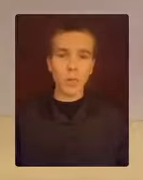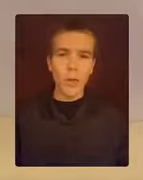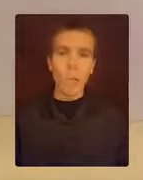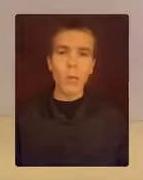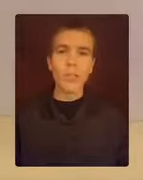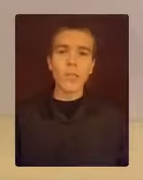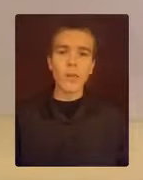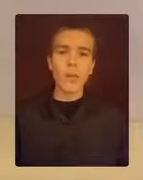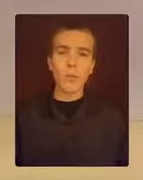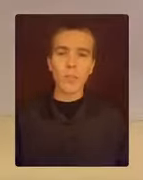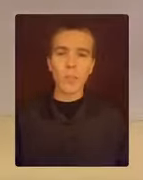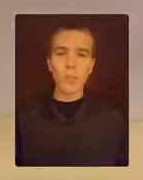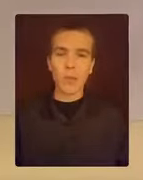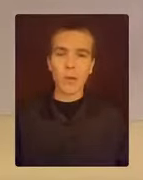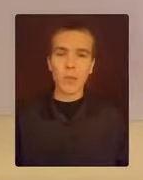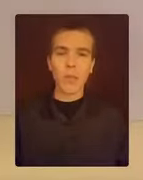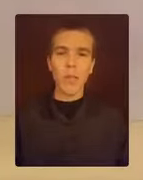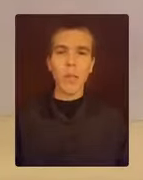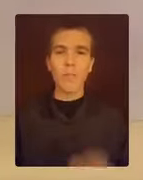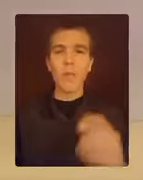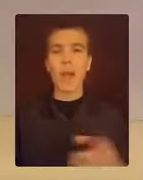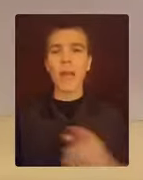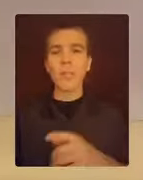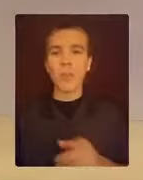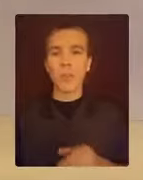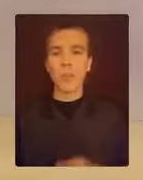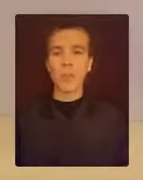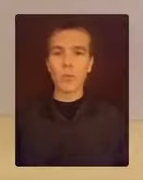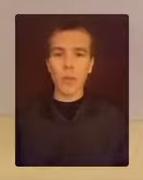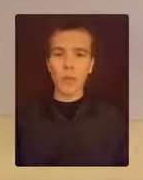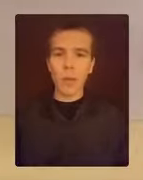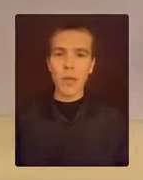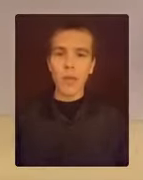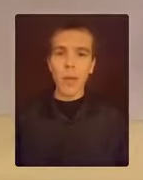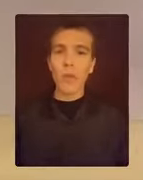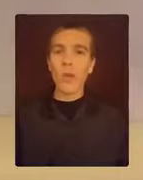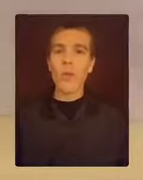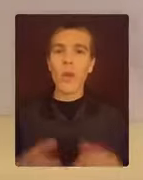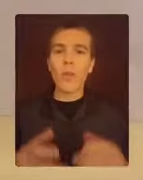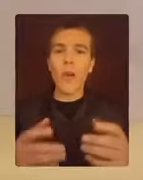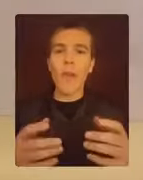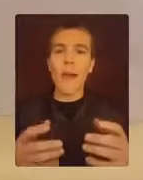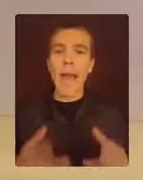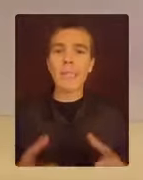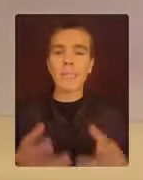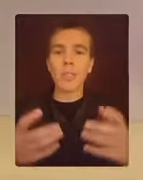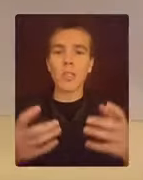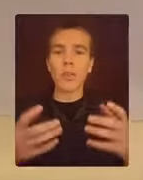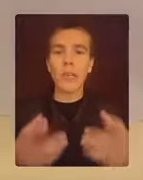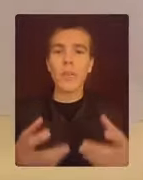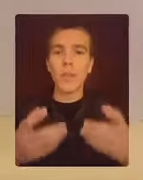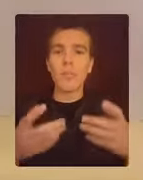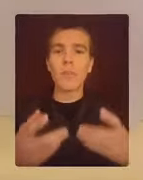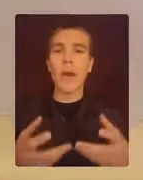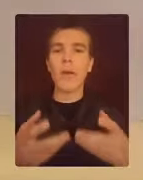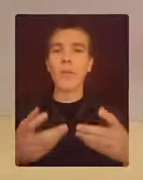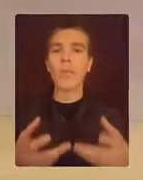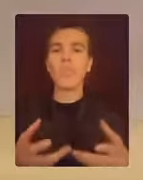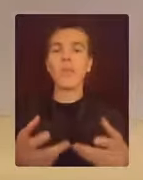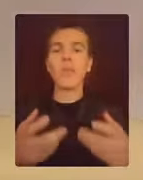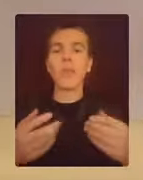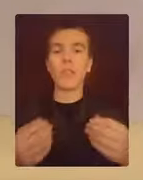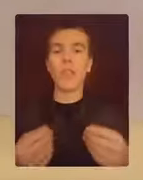doing. Wisdom comes from experience. If you master lucid dreaming, you have access to a limitless amount